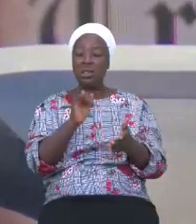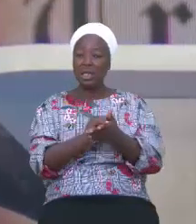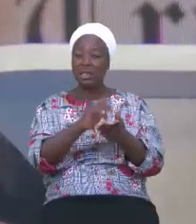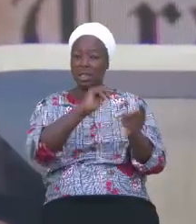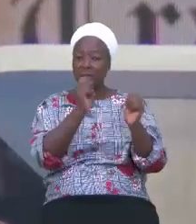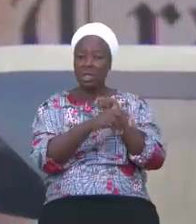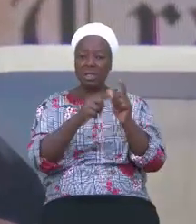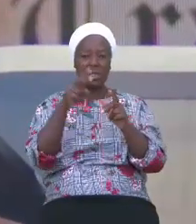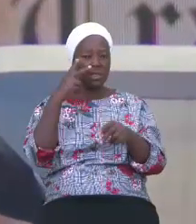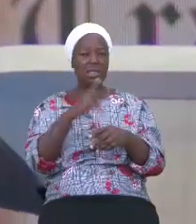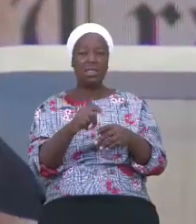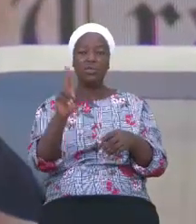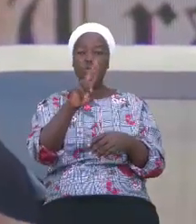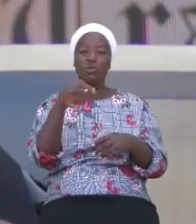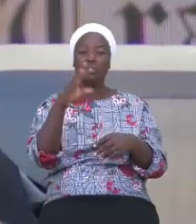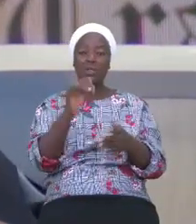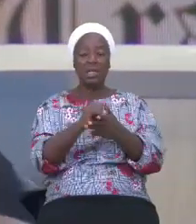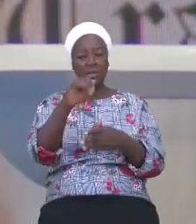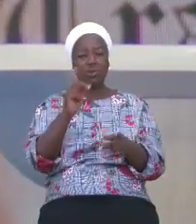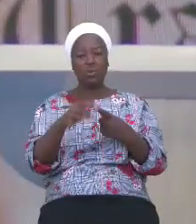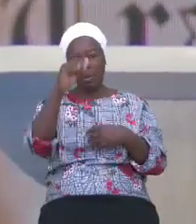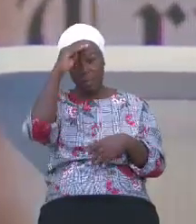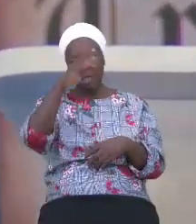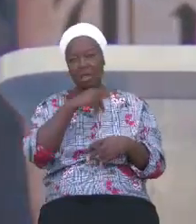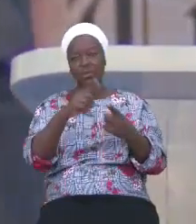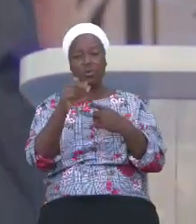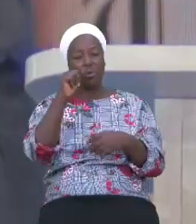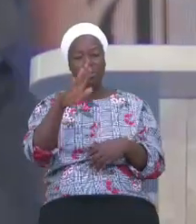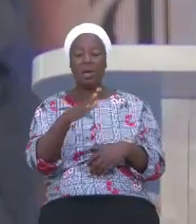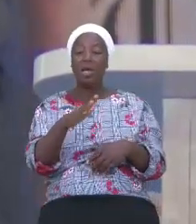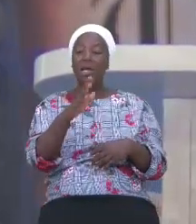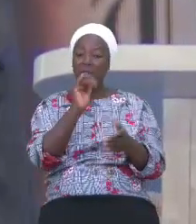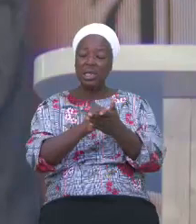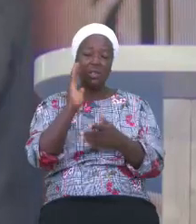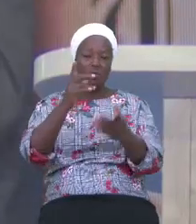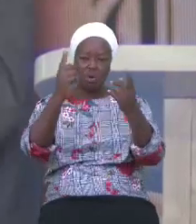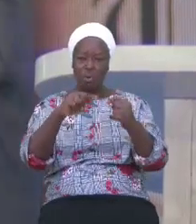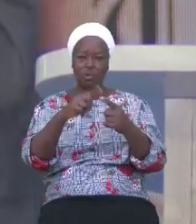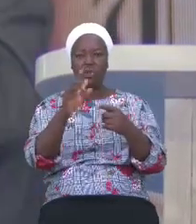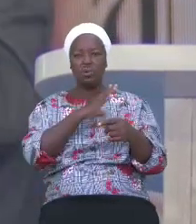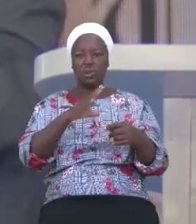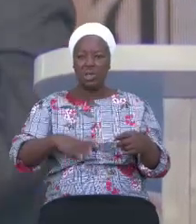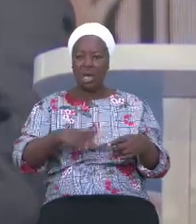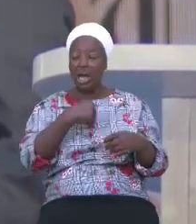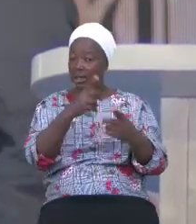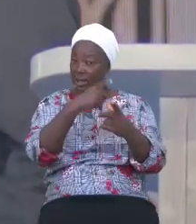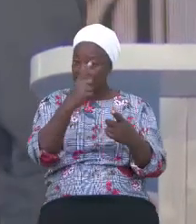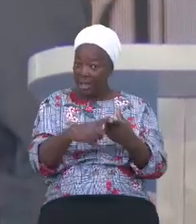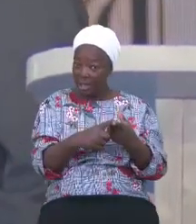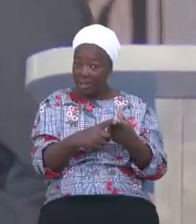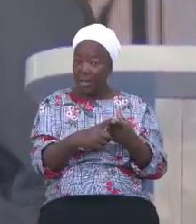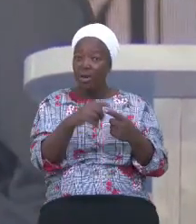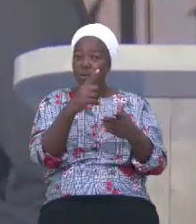looking at the application to the man, application to the woman that will come to Christ. And then